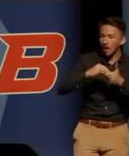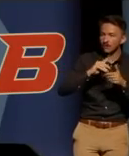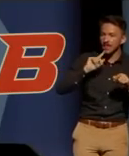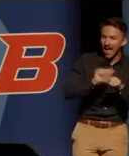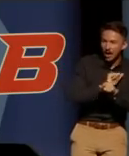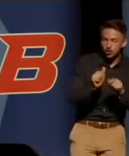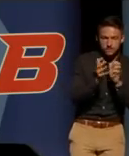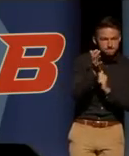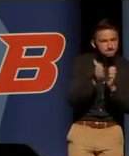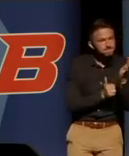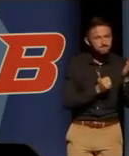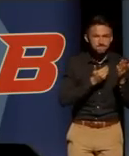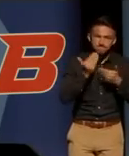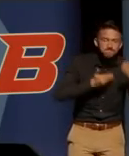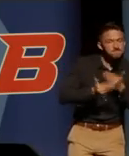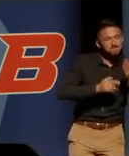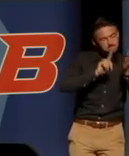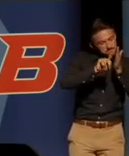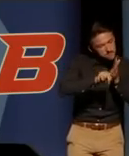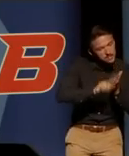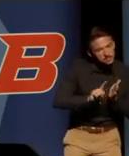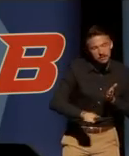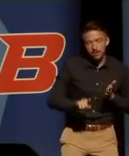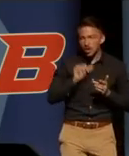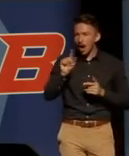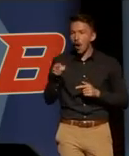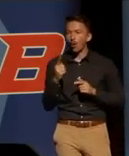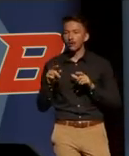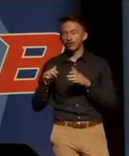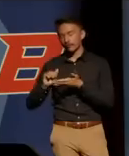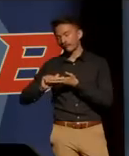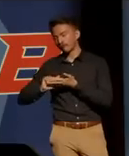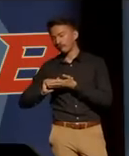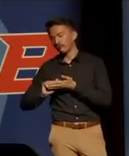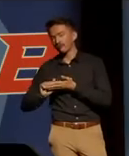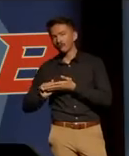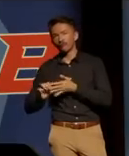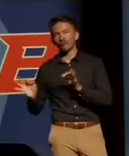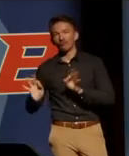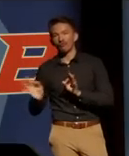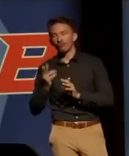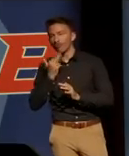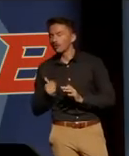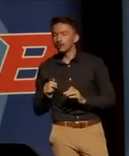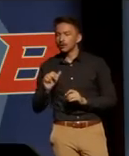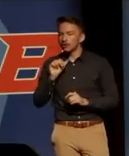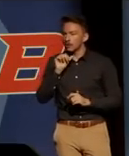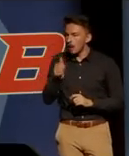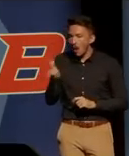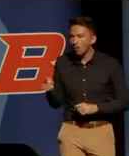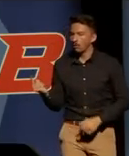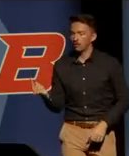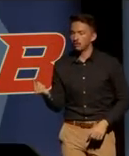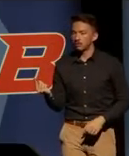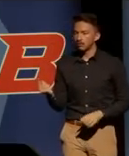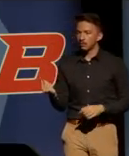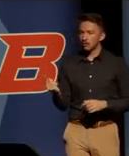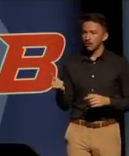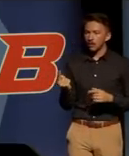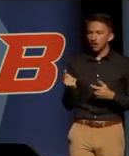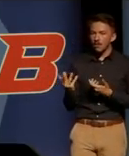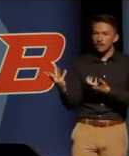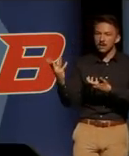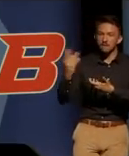and well-being of our faculty, who are then teaching our students, but for engaging those students in ways that really change